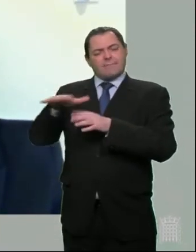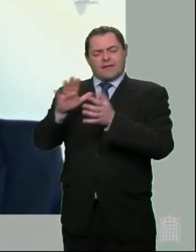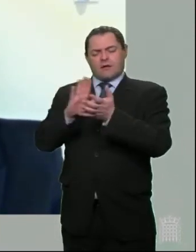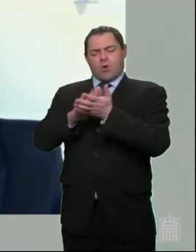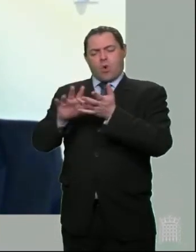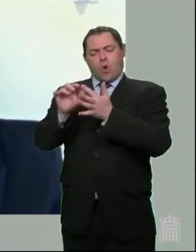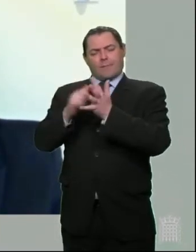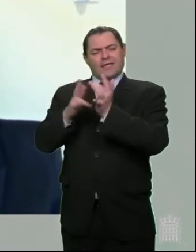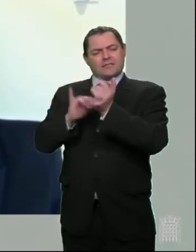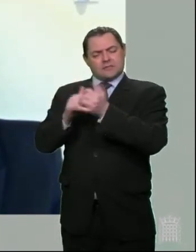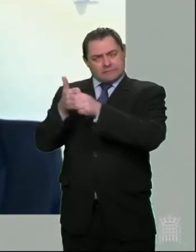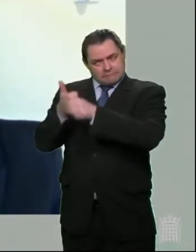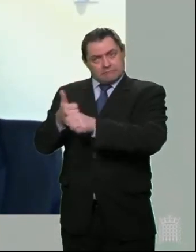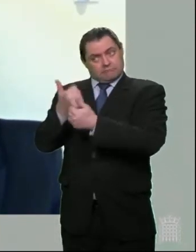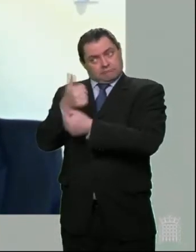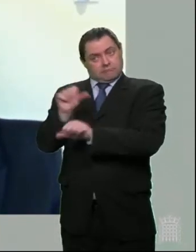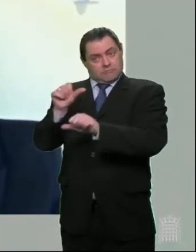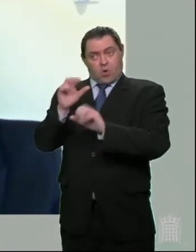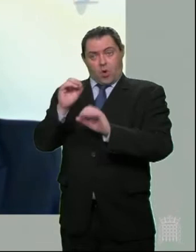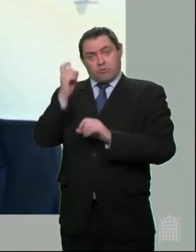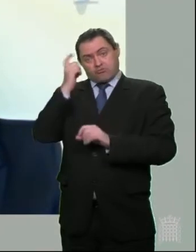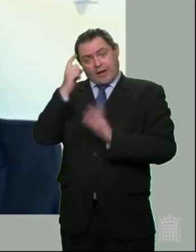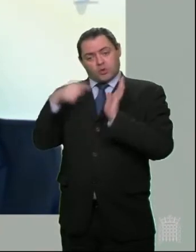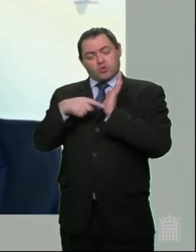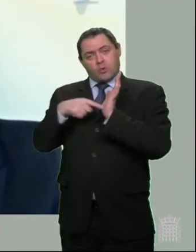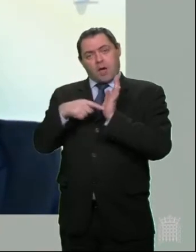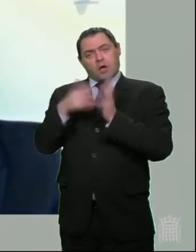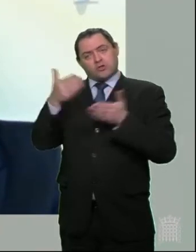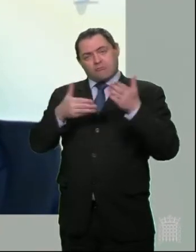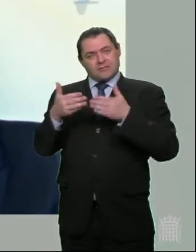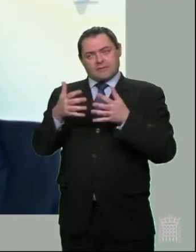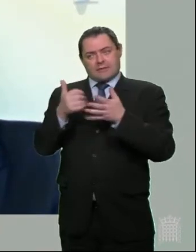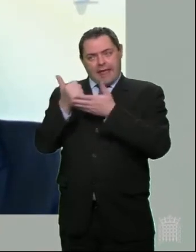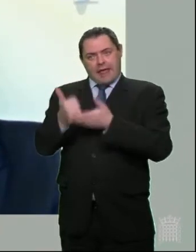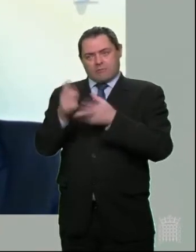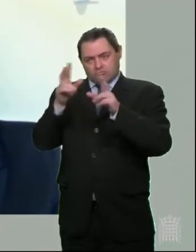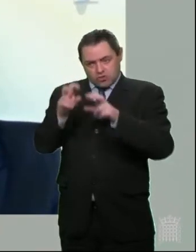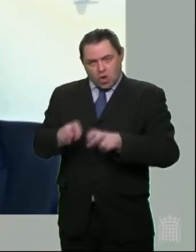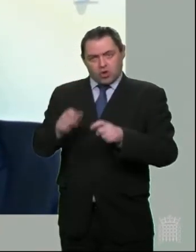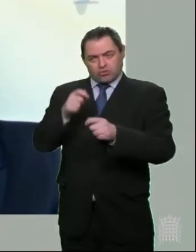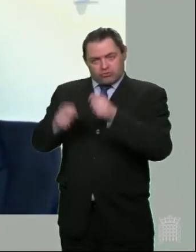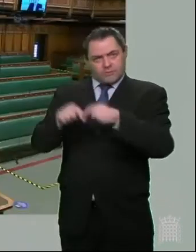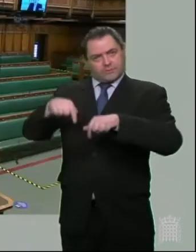with me and the Brain Tumour Charity to improve research and treatments for patients like David?